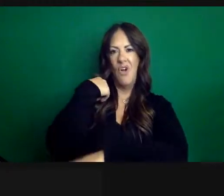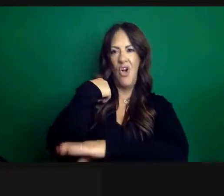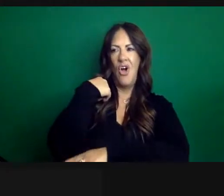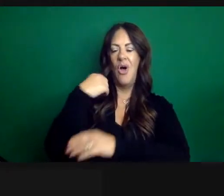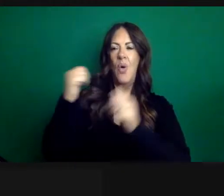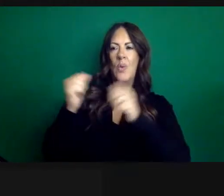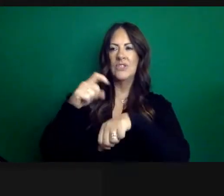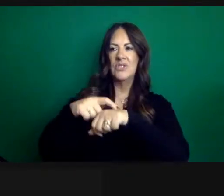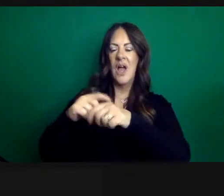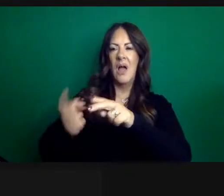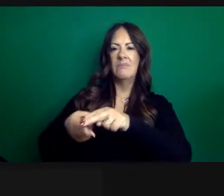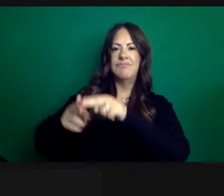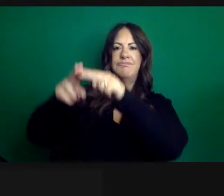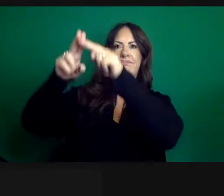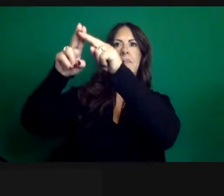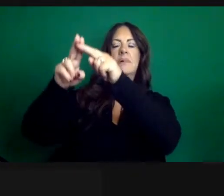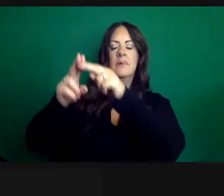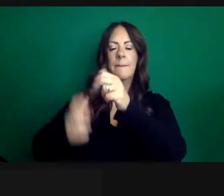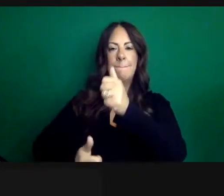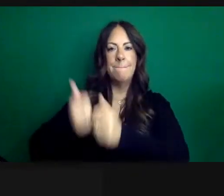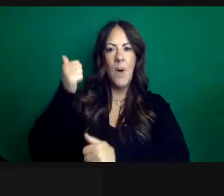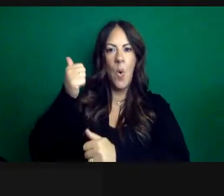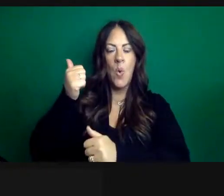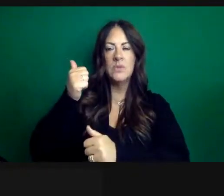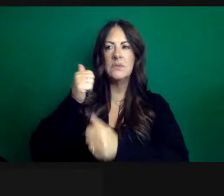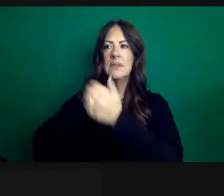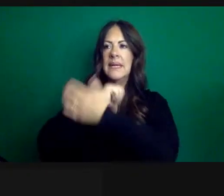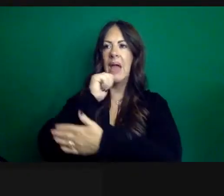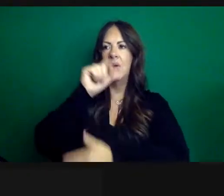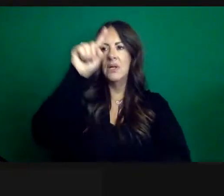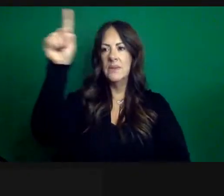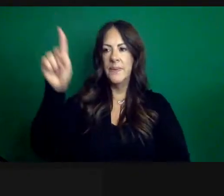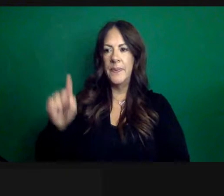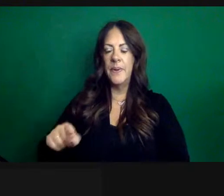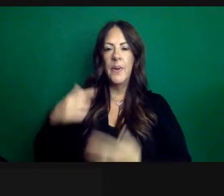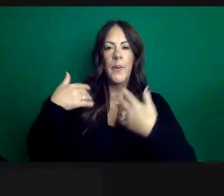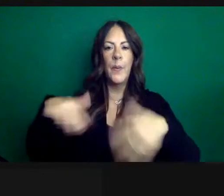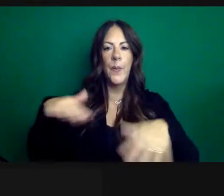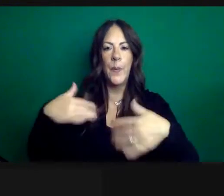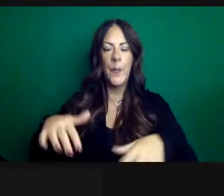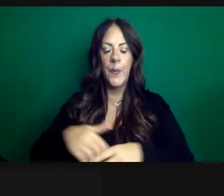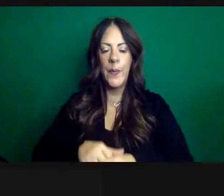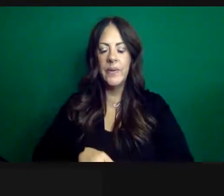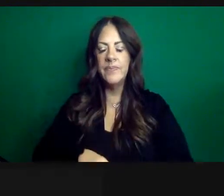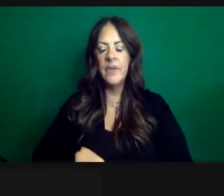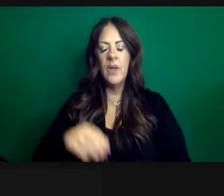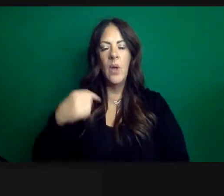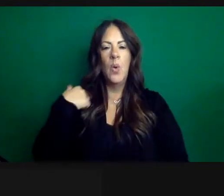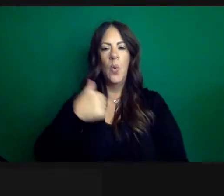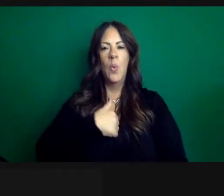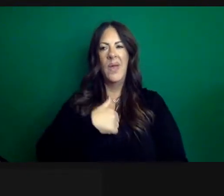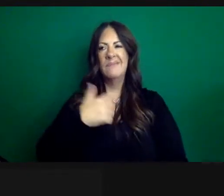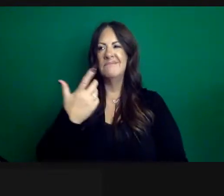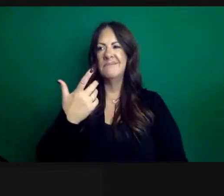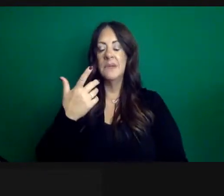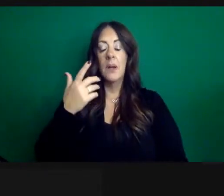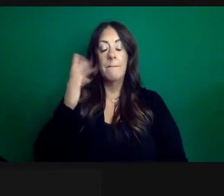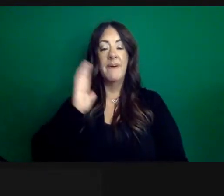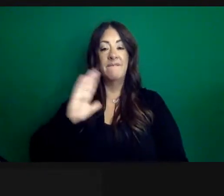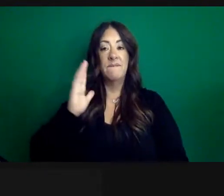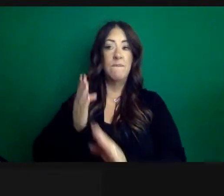we were seeing most counties knocking on the door of the red tier. Remember, that's 7 cases per 100,000 per